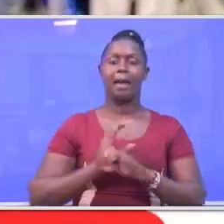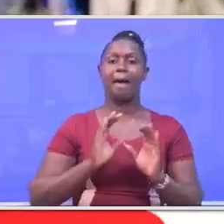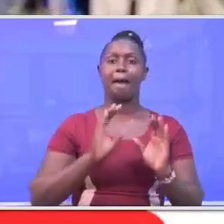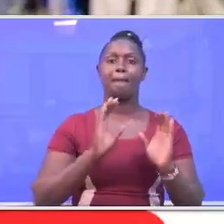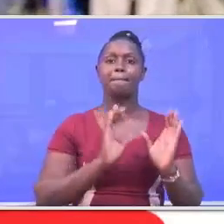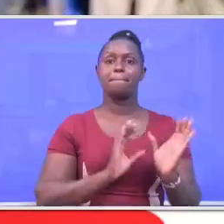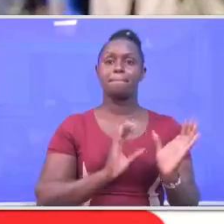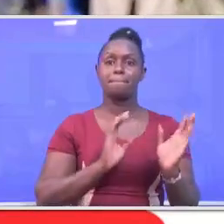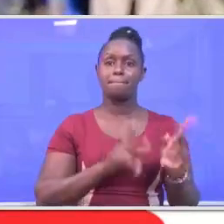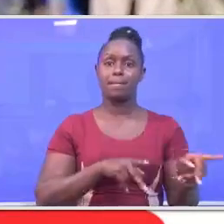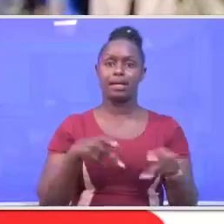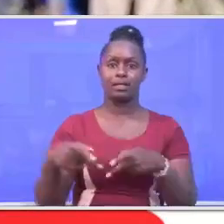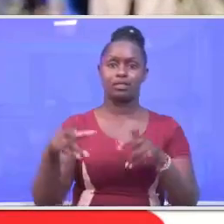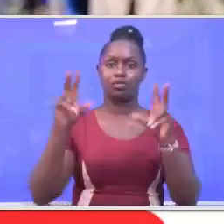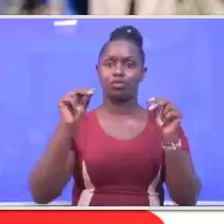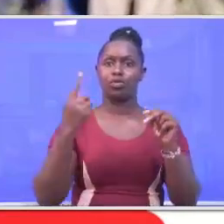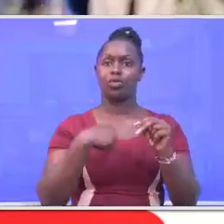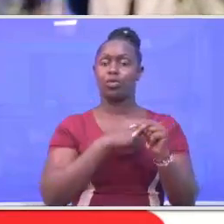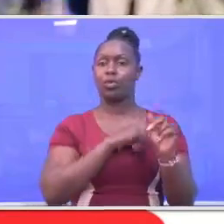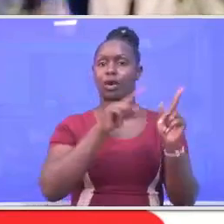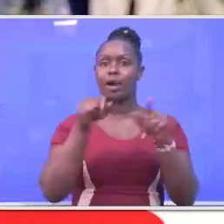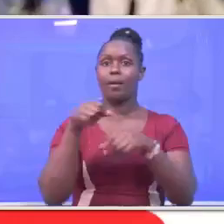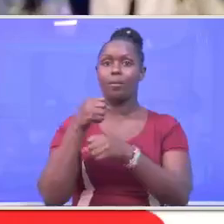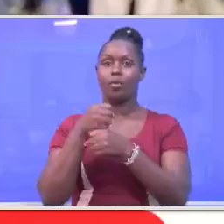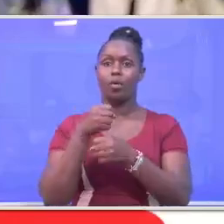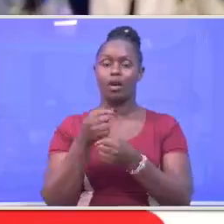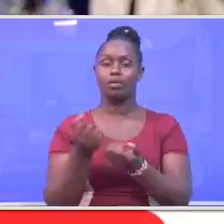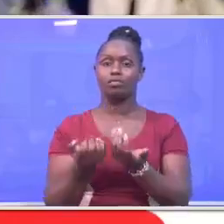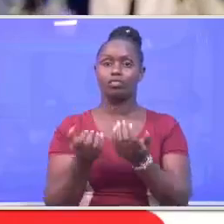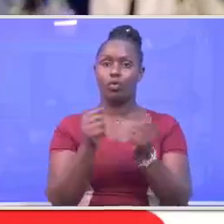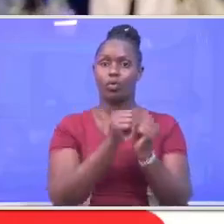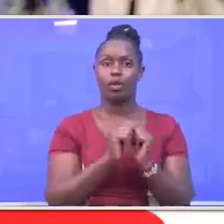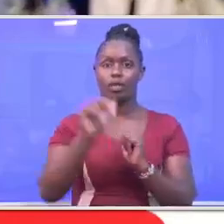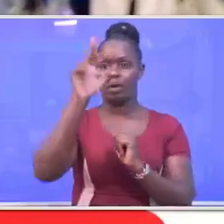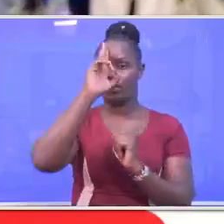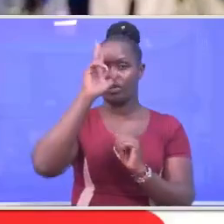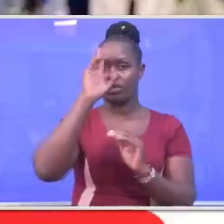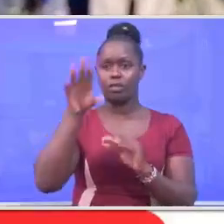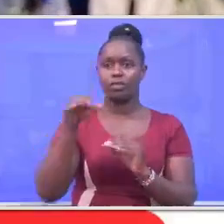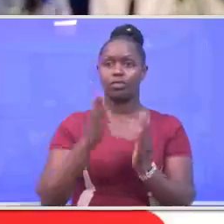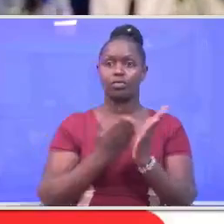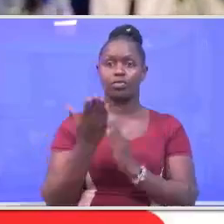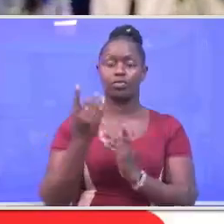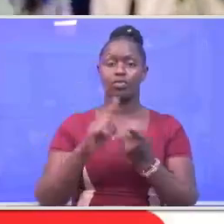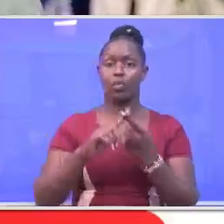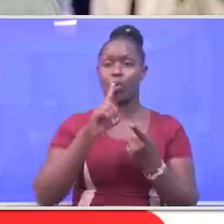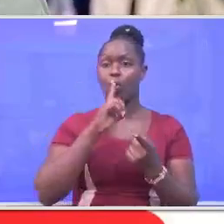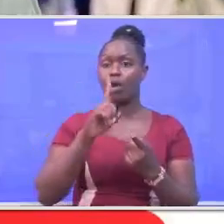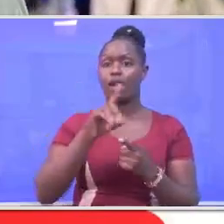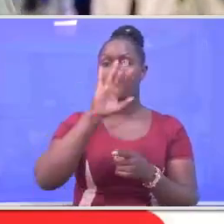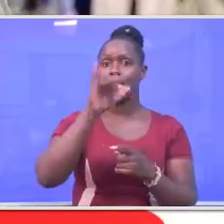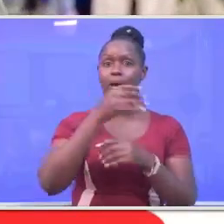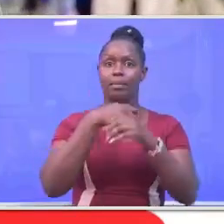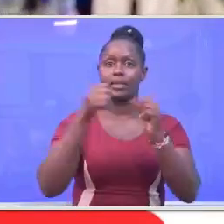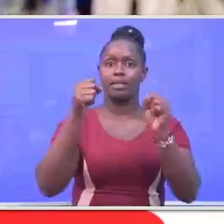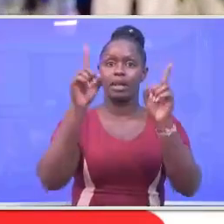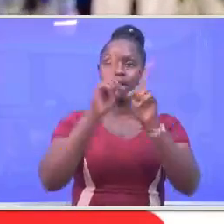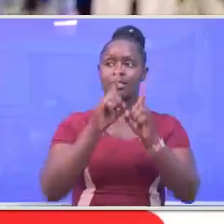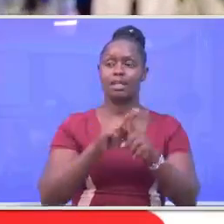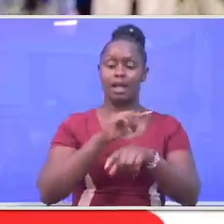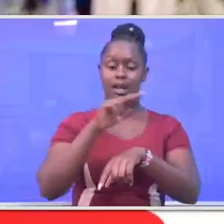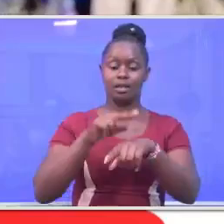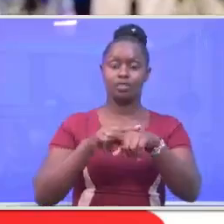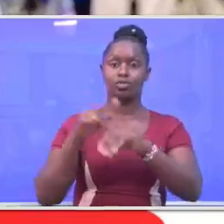Sisi tumekuja hapa kazi kusaidiana na polisi kupitia amri ya rais kama chairman ya National Security